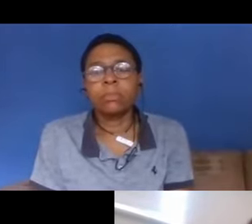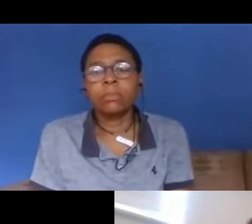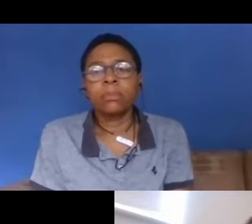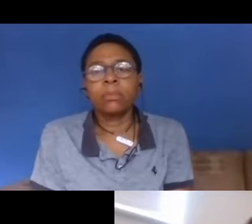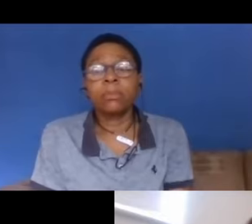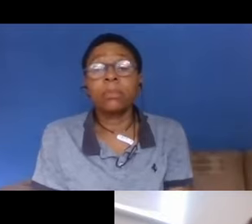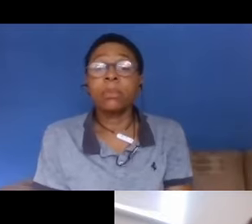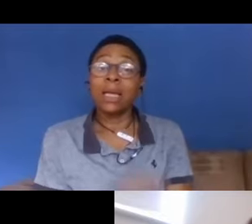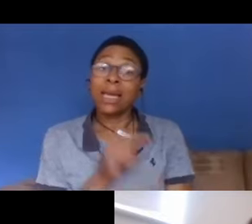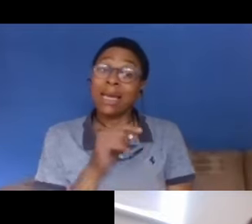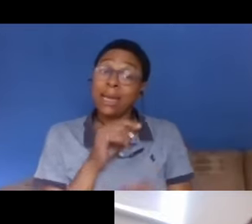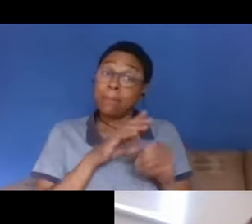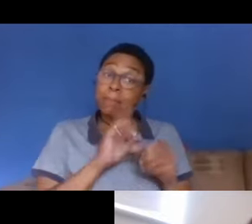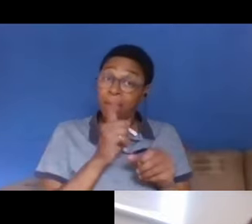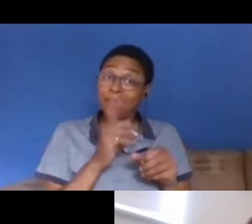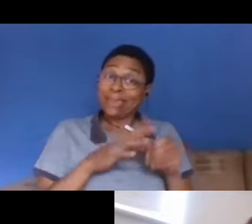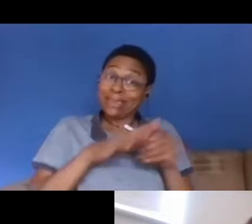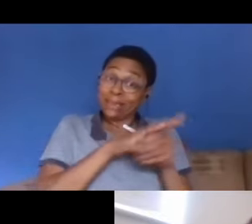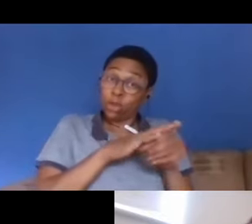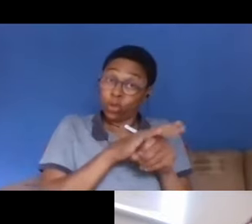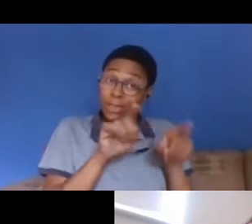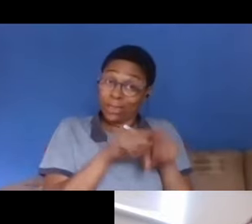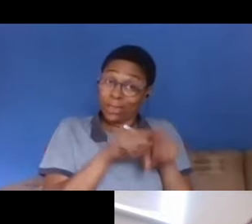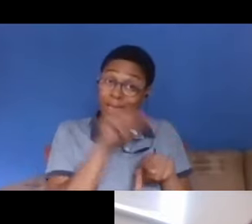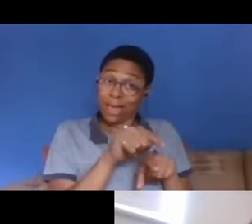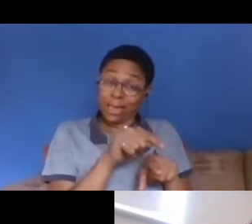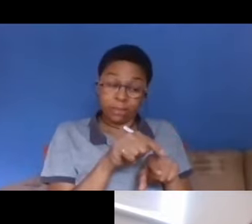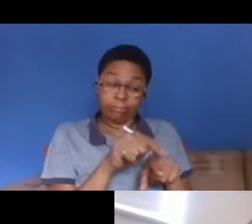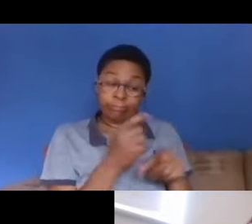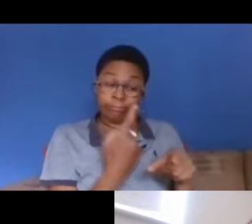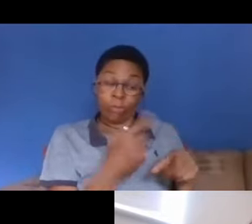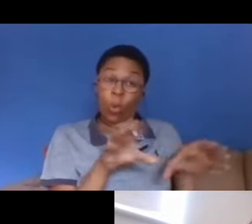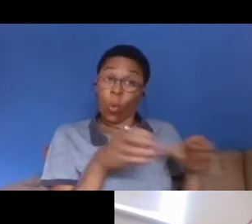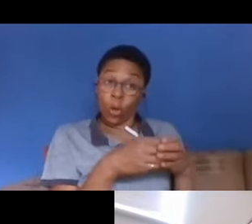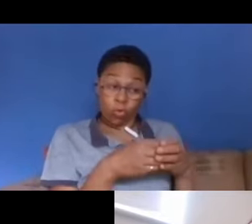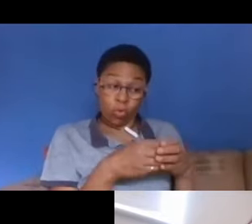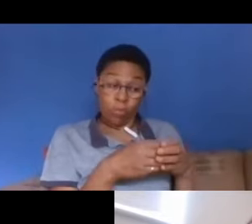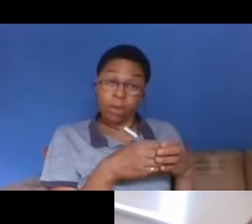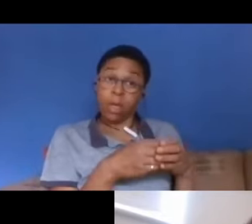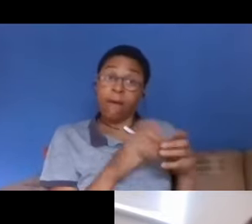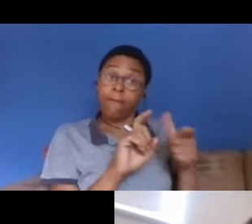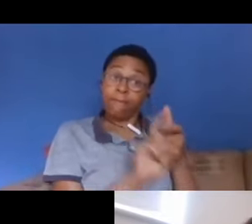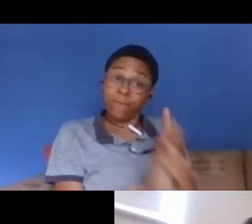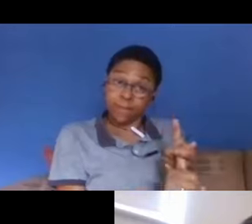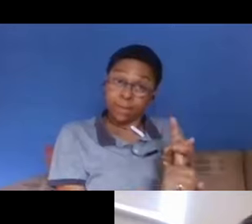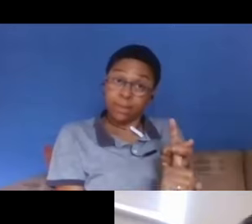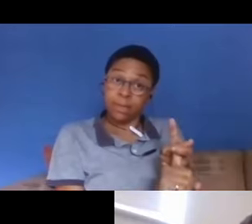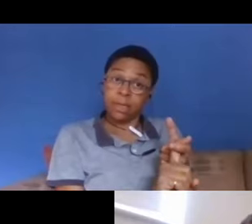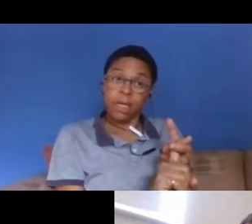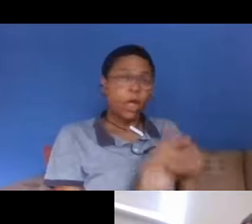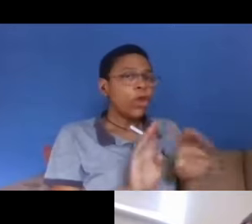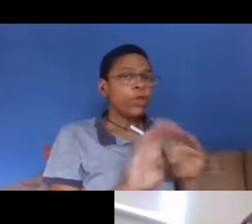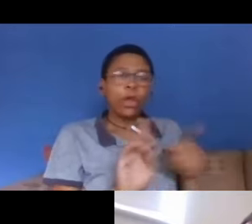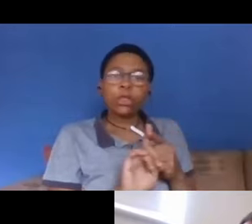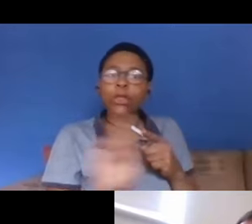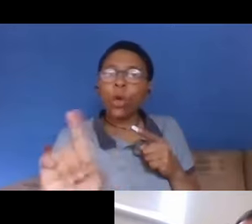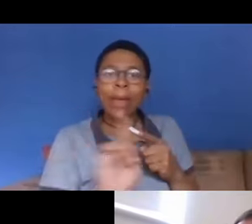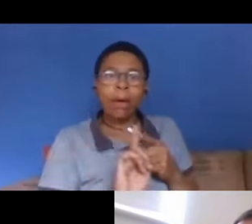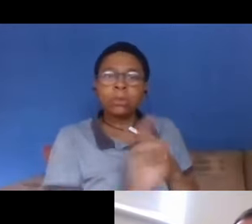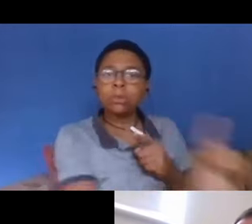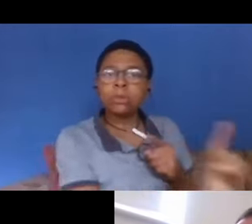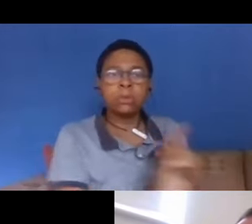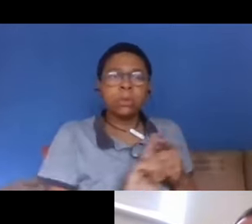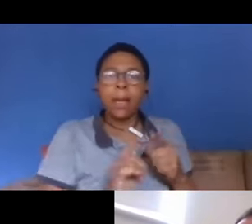circumstances, you need to put the other mitigation measures in place. Fixed teams are one of those. This, the label bubbles has come